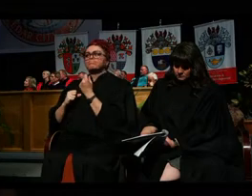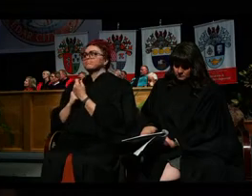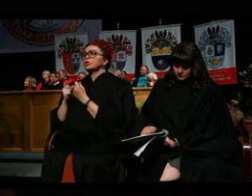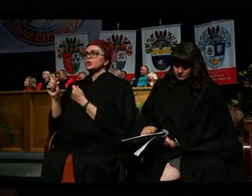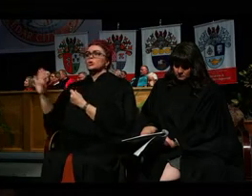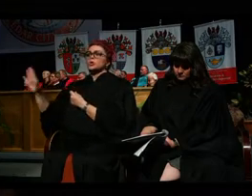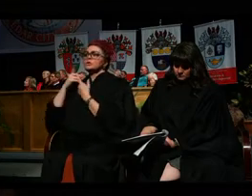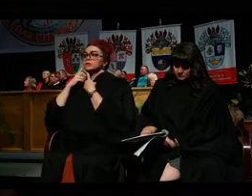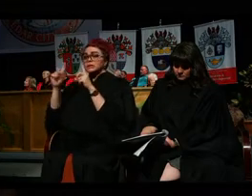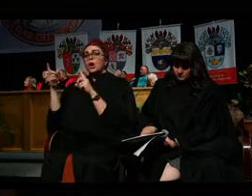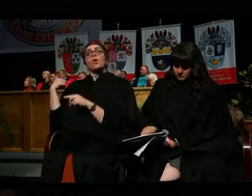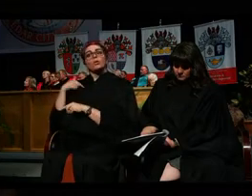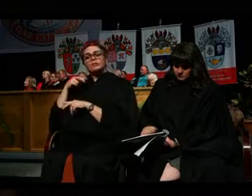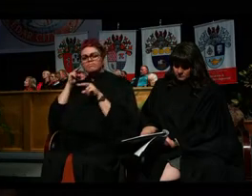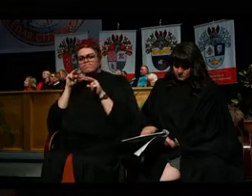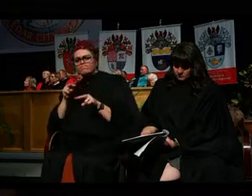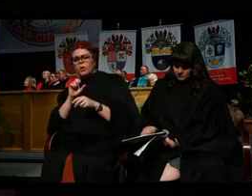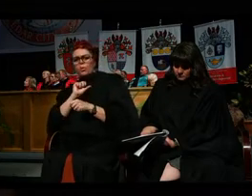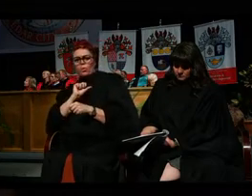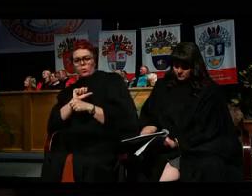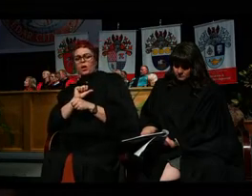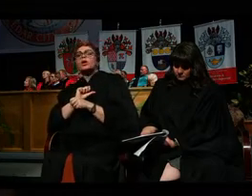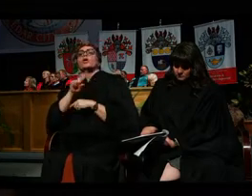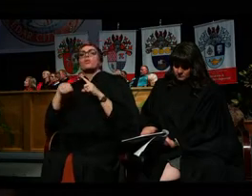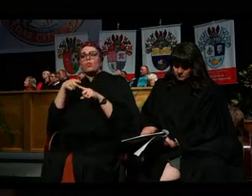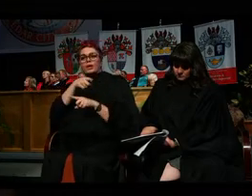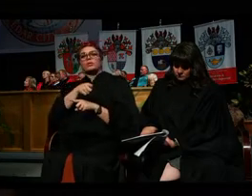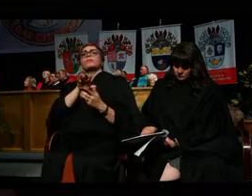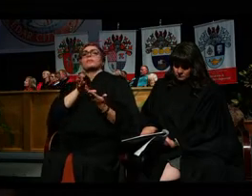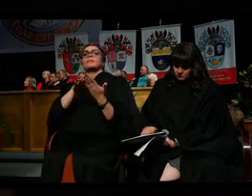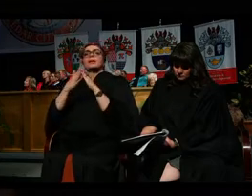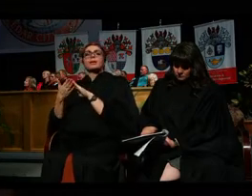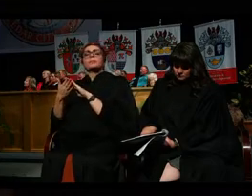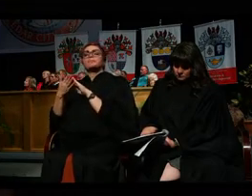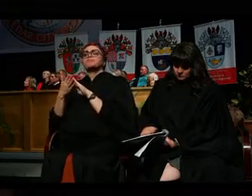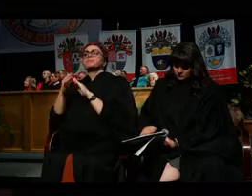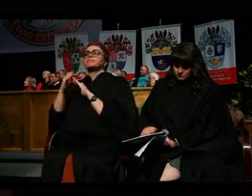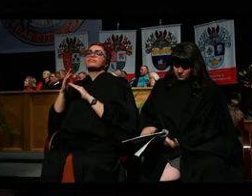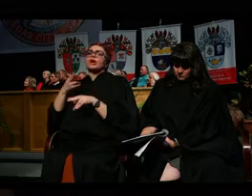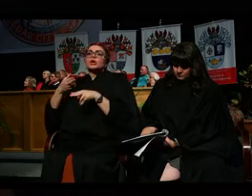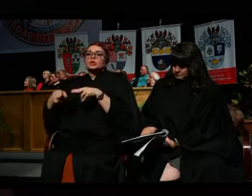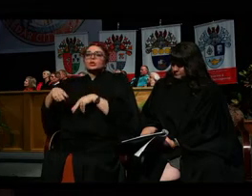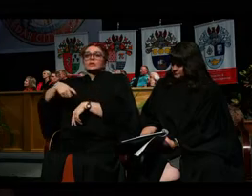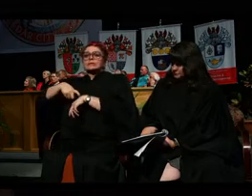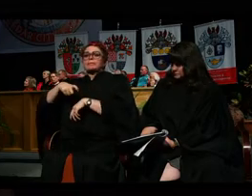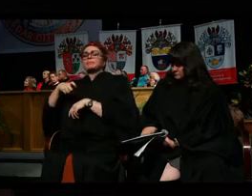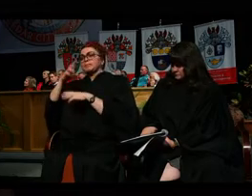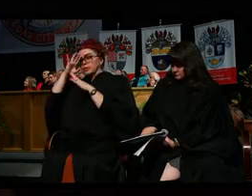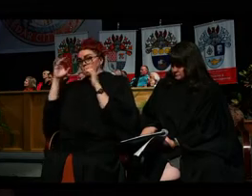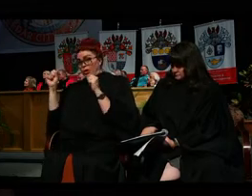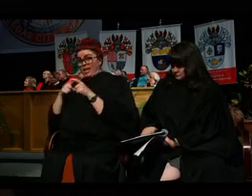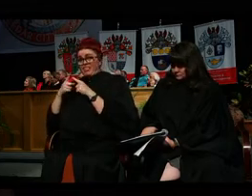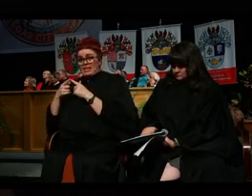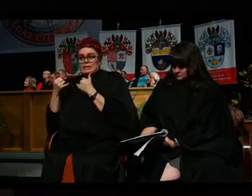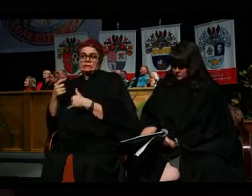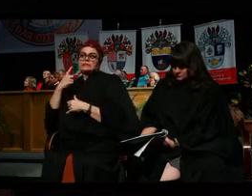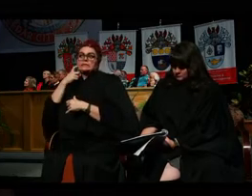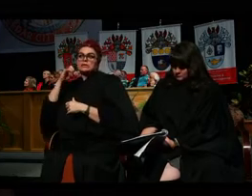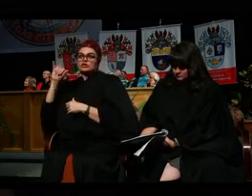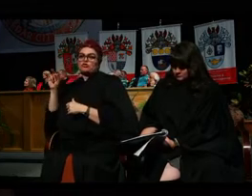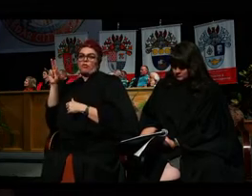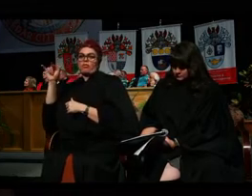work and worked closely with you since you were named interim president in July of 2021, and then president this last July